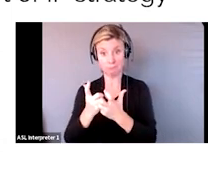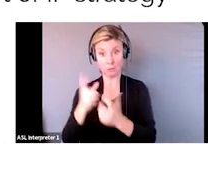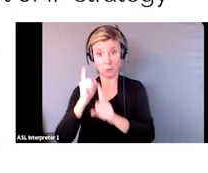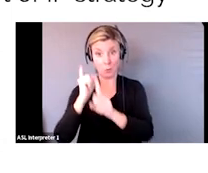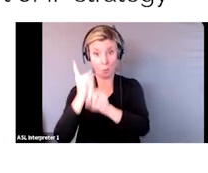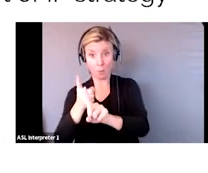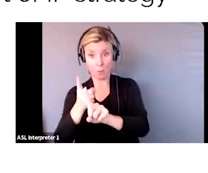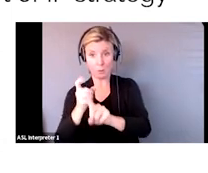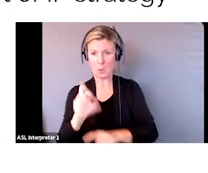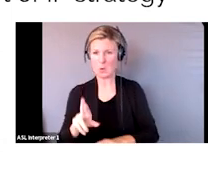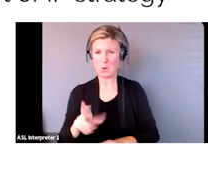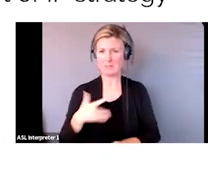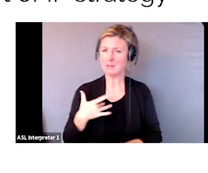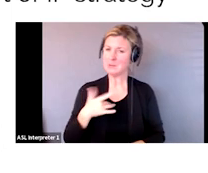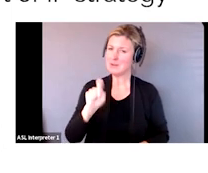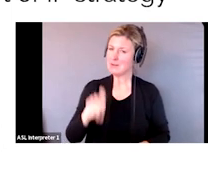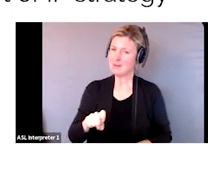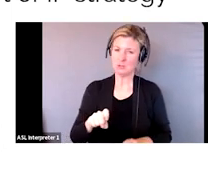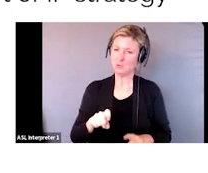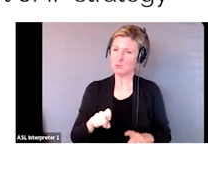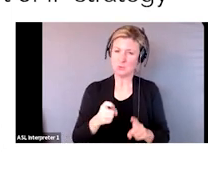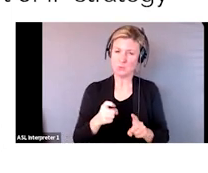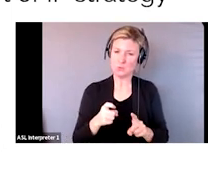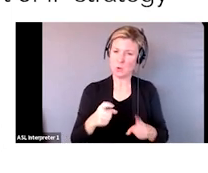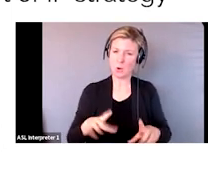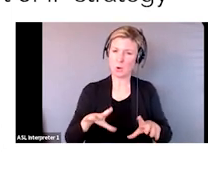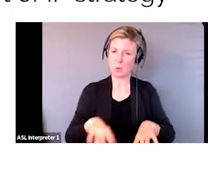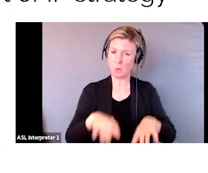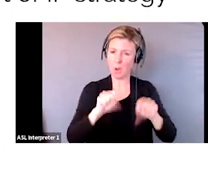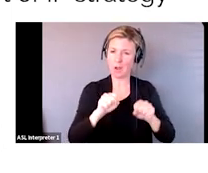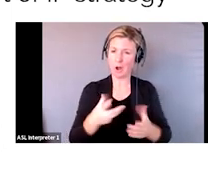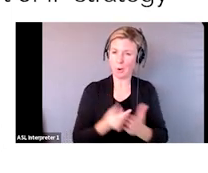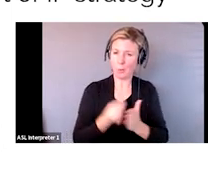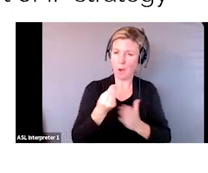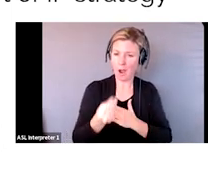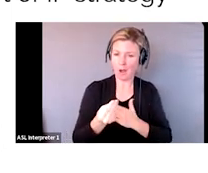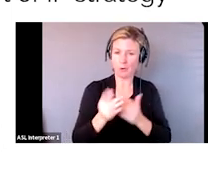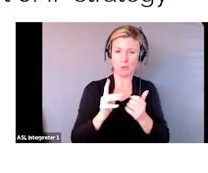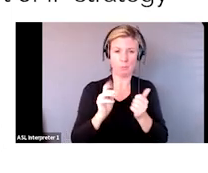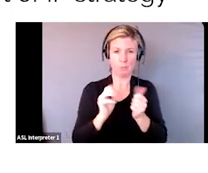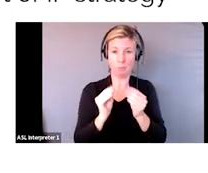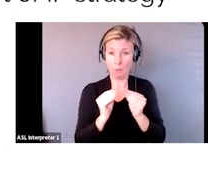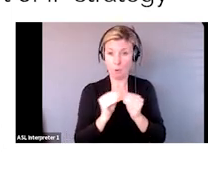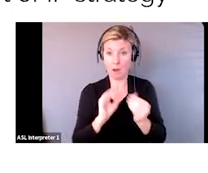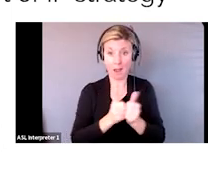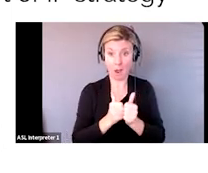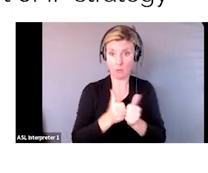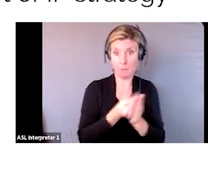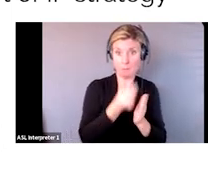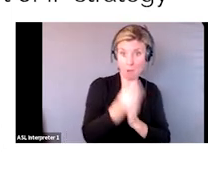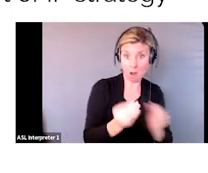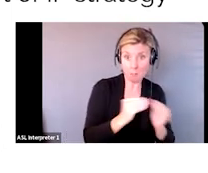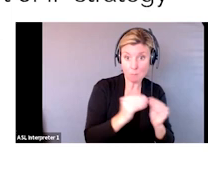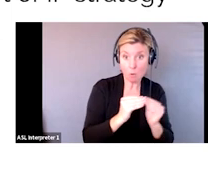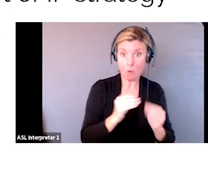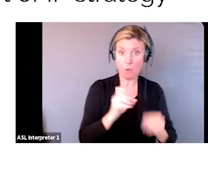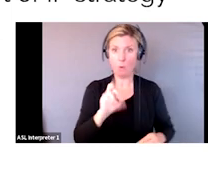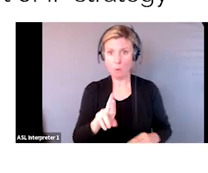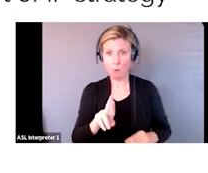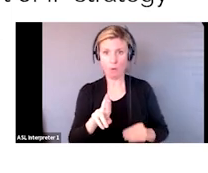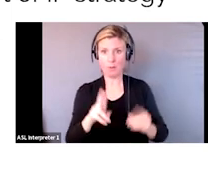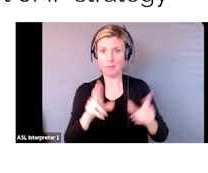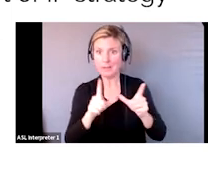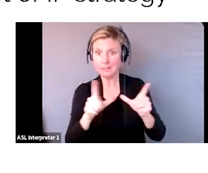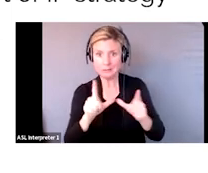more, whether that be by buying IP or licensing IP? What forms of IP can you rely on?